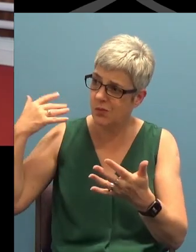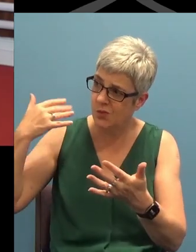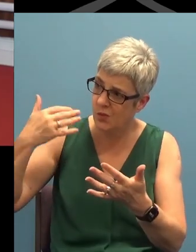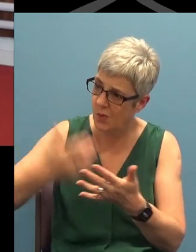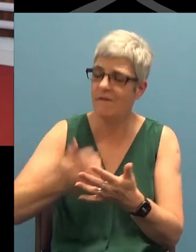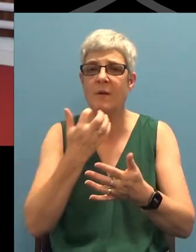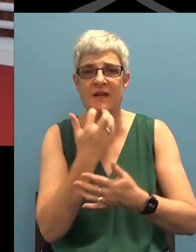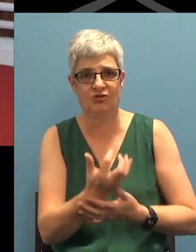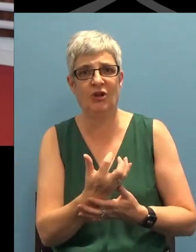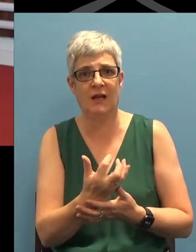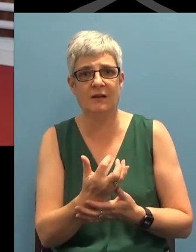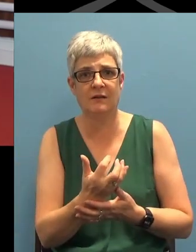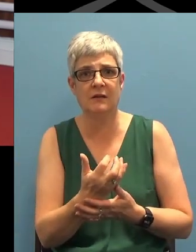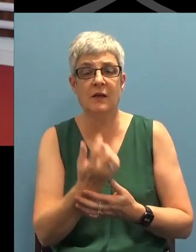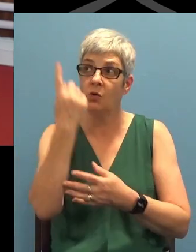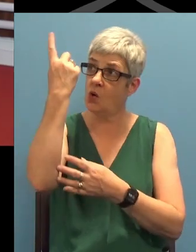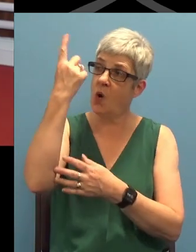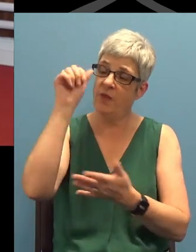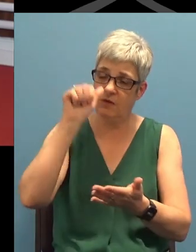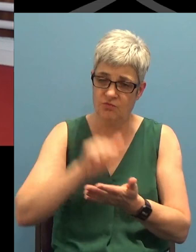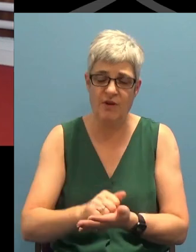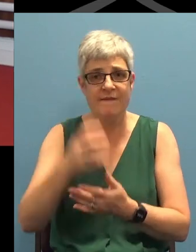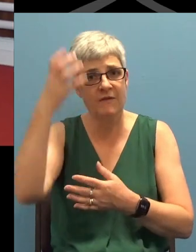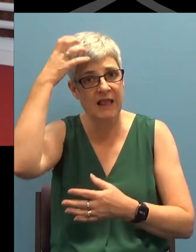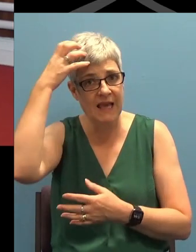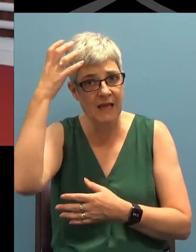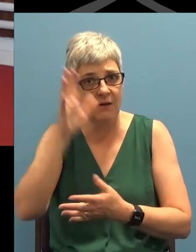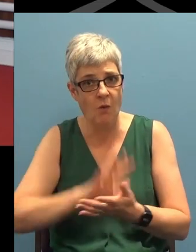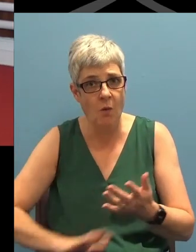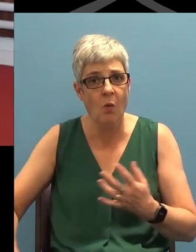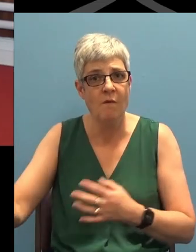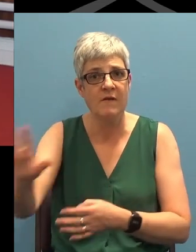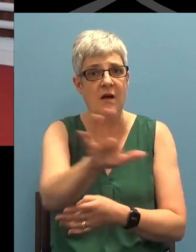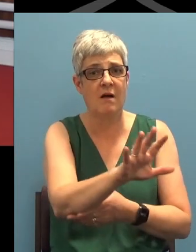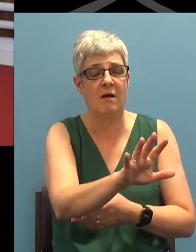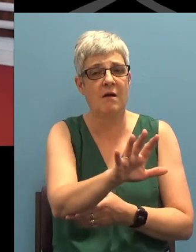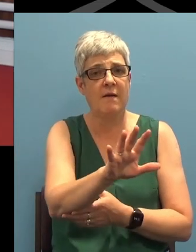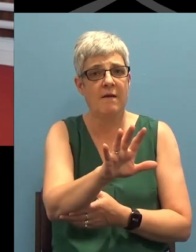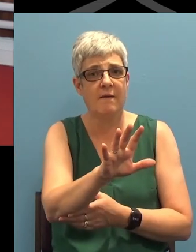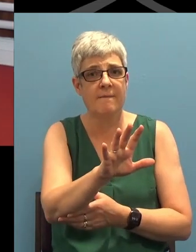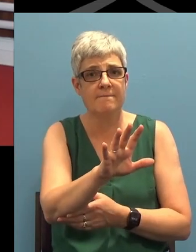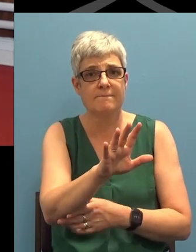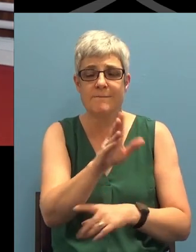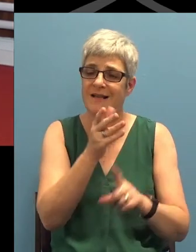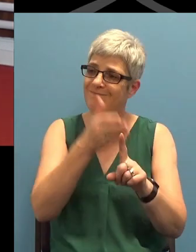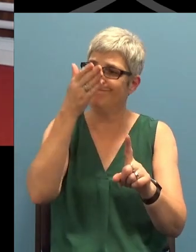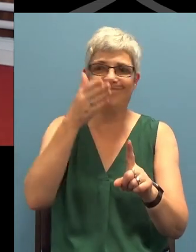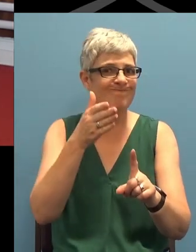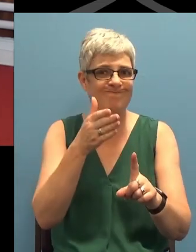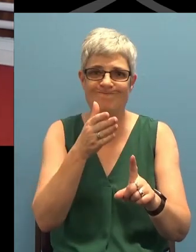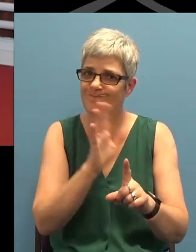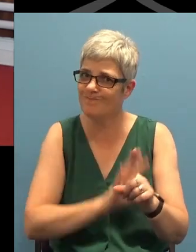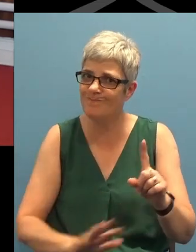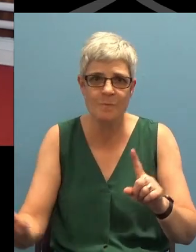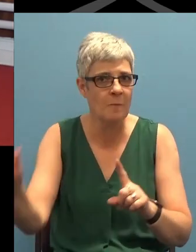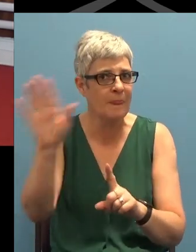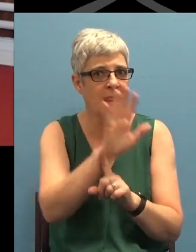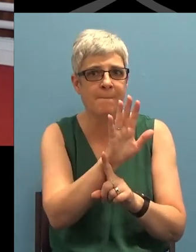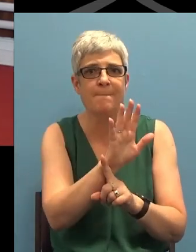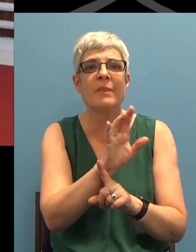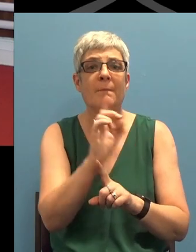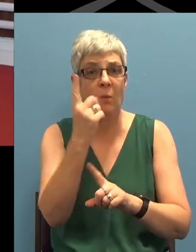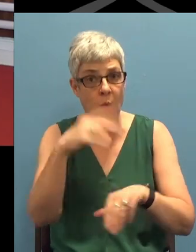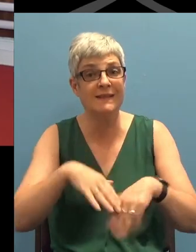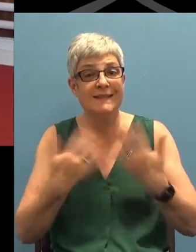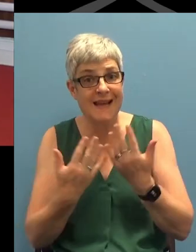of Israel. That God, the rightful king of all the world, wasn't acknowledged as such by all the world,